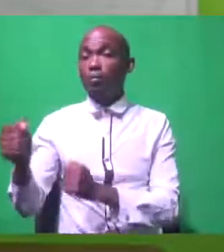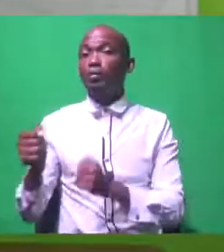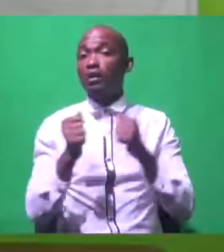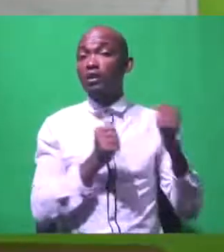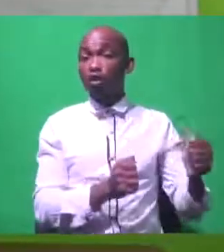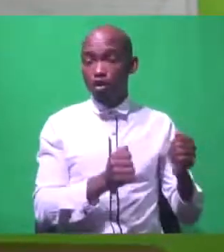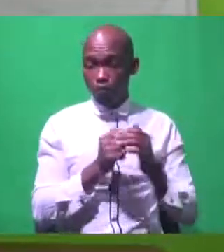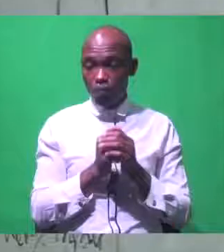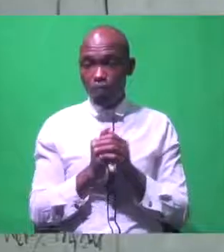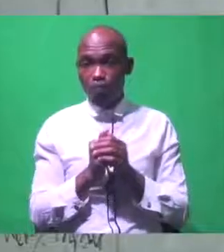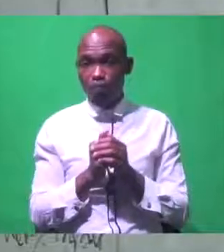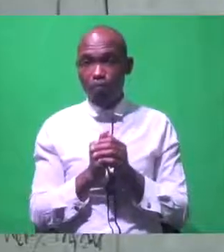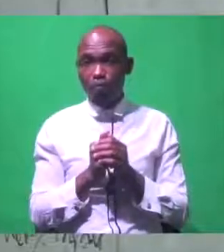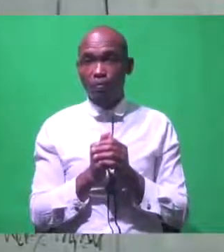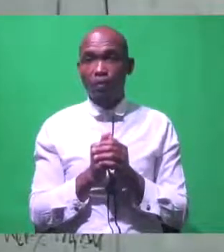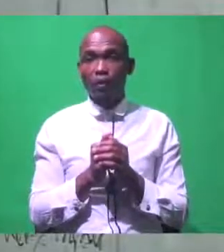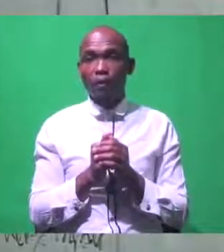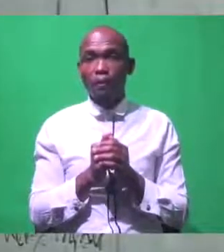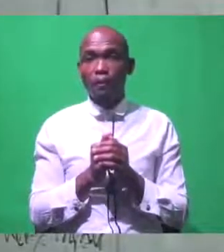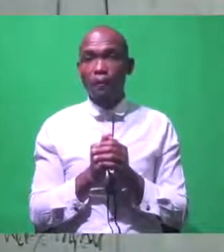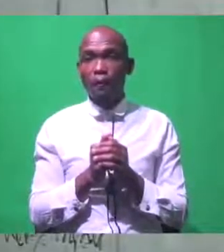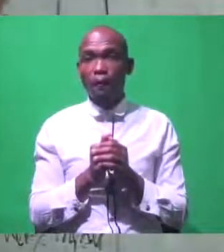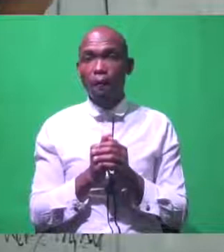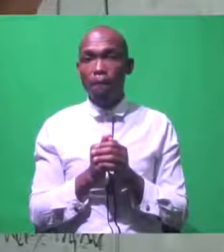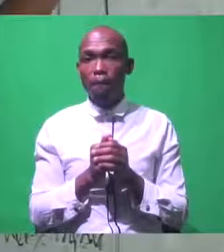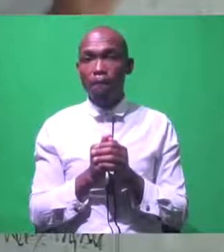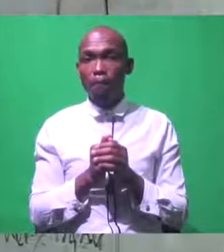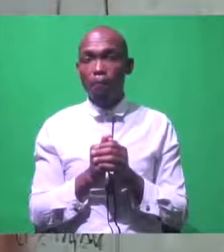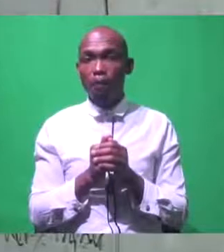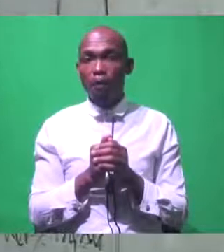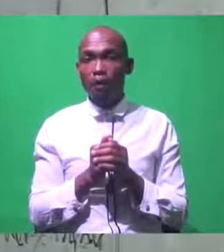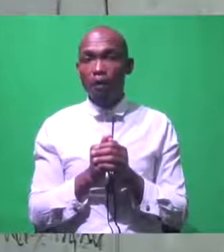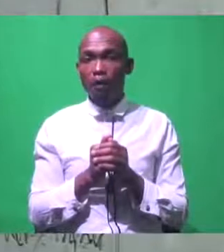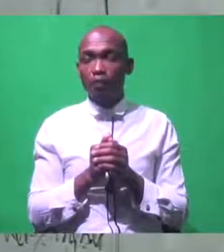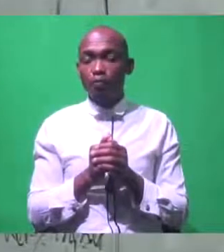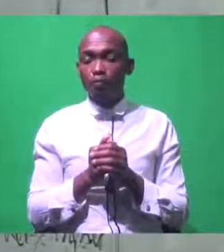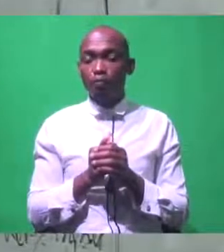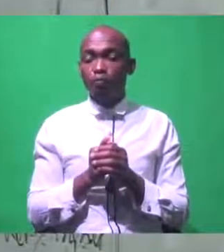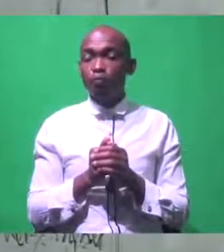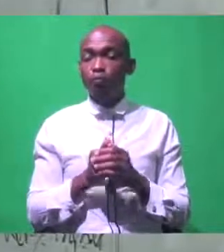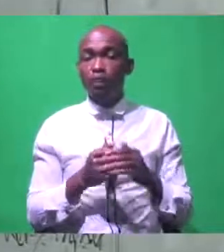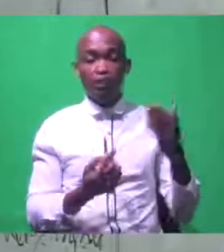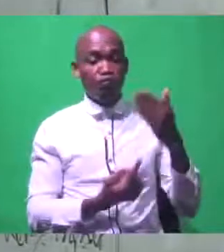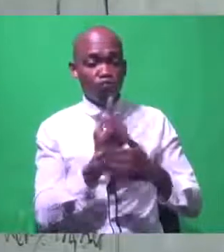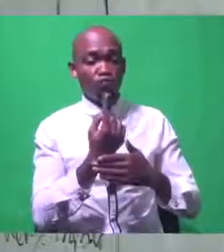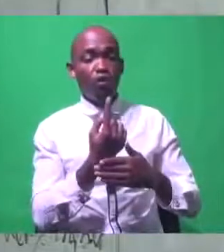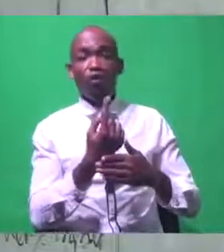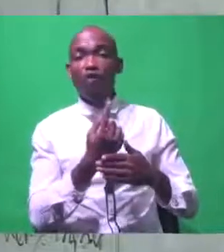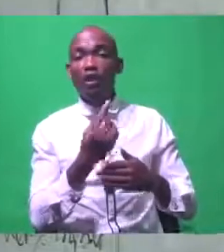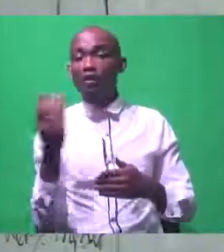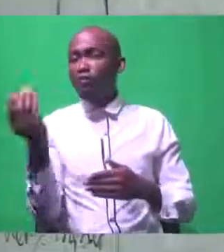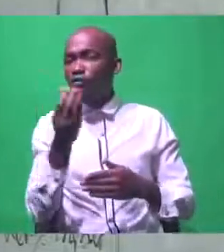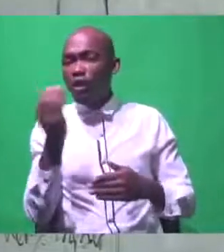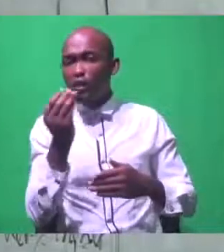or decided to introduce very few science practices in their education? Why?